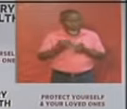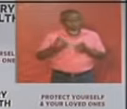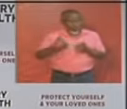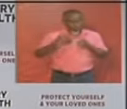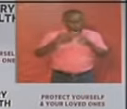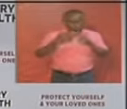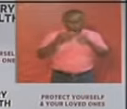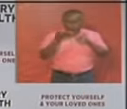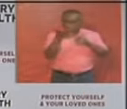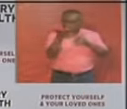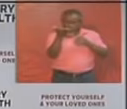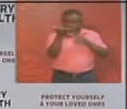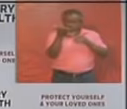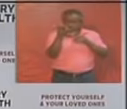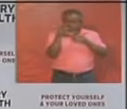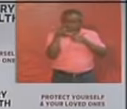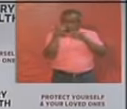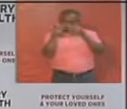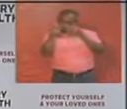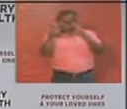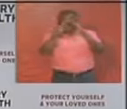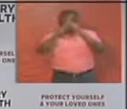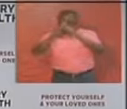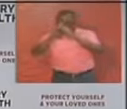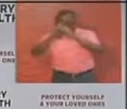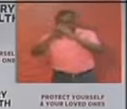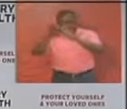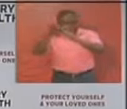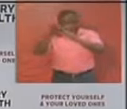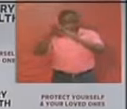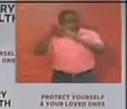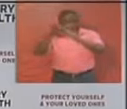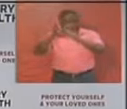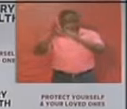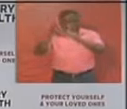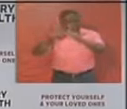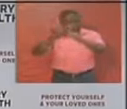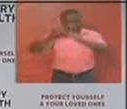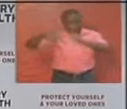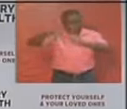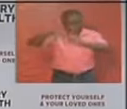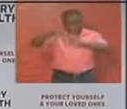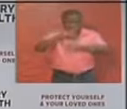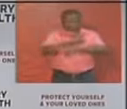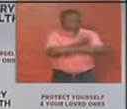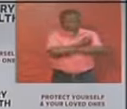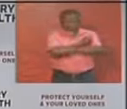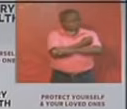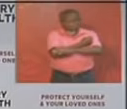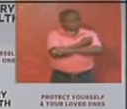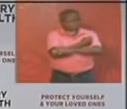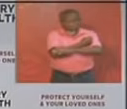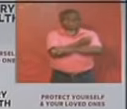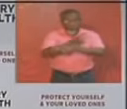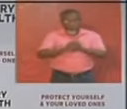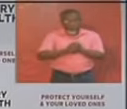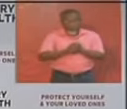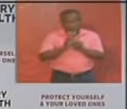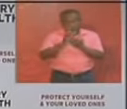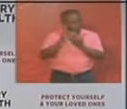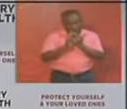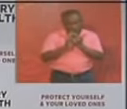mechanism at the Scarborough Health Center, one of the vaccination sites, in both February and early March. We are in the process